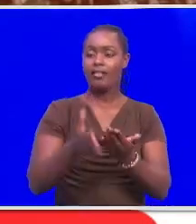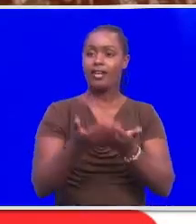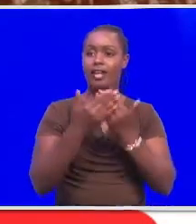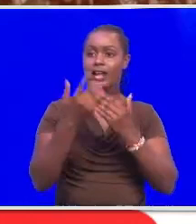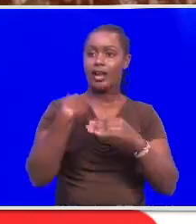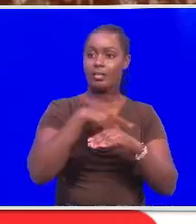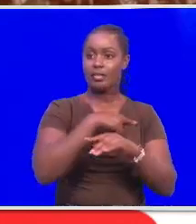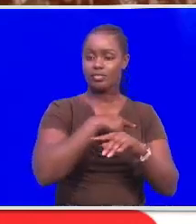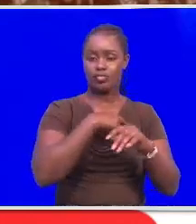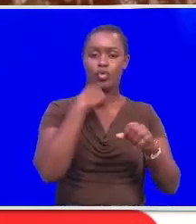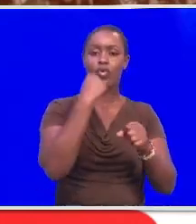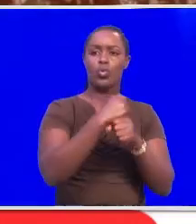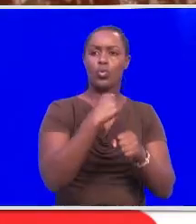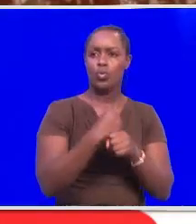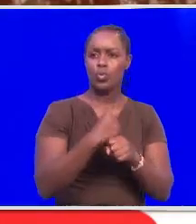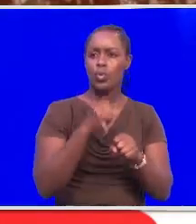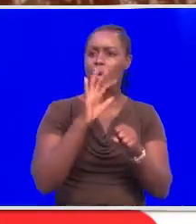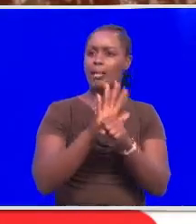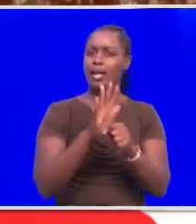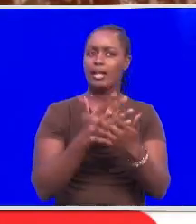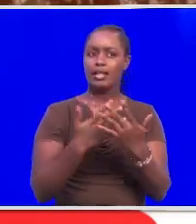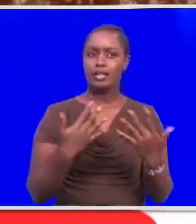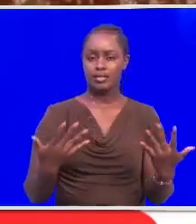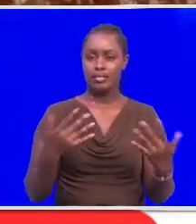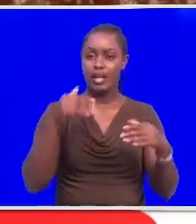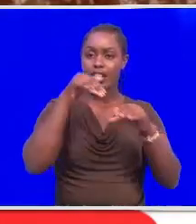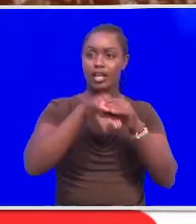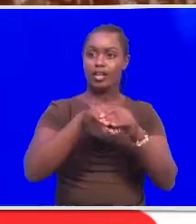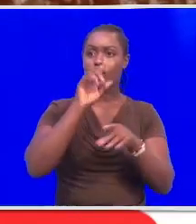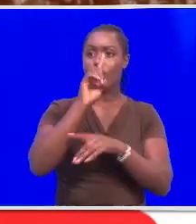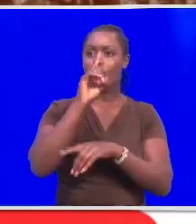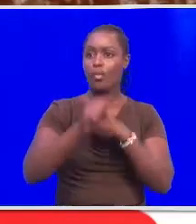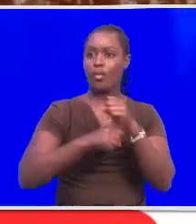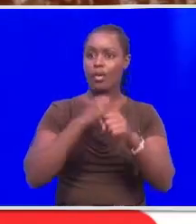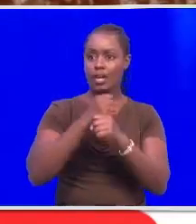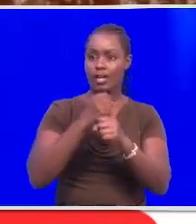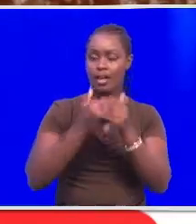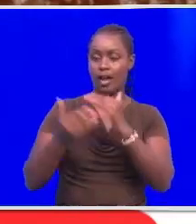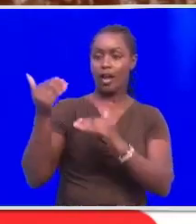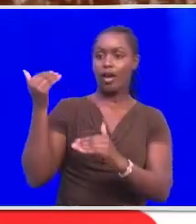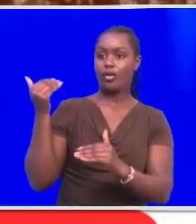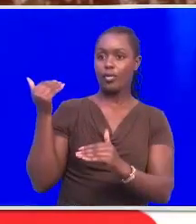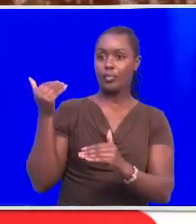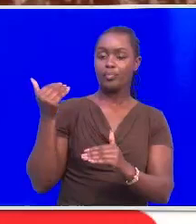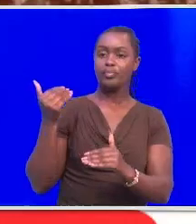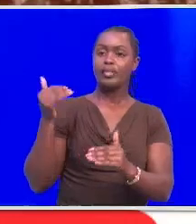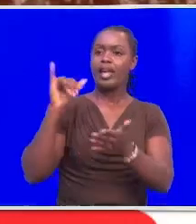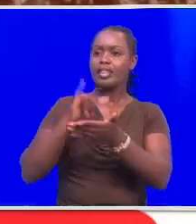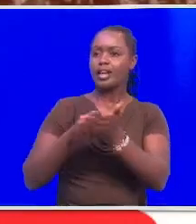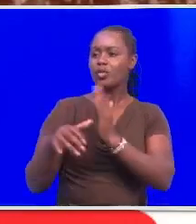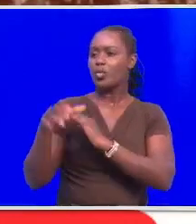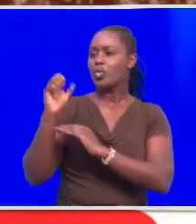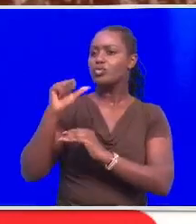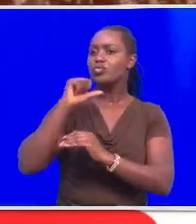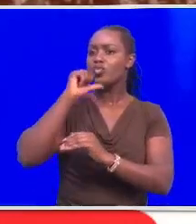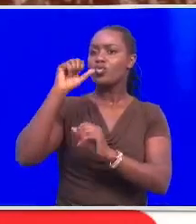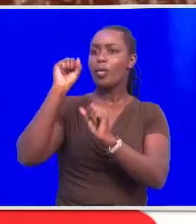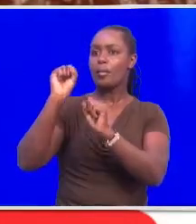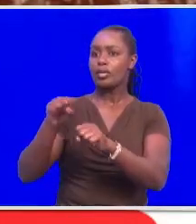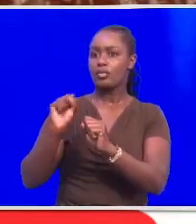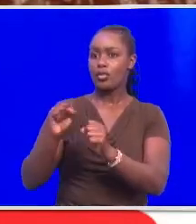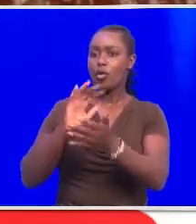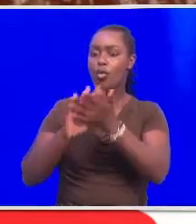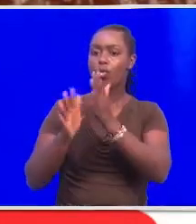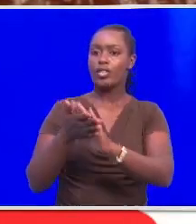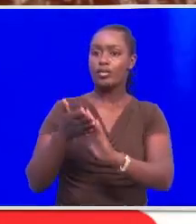ametuwezesha tukafanya mambo mengi kwa mwaka mmoja iliyopita, na haingewezekana